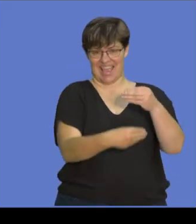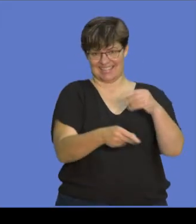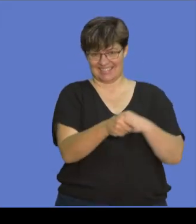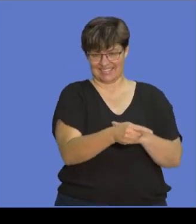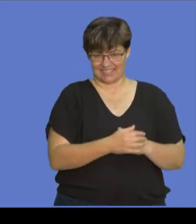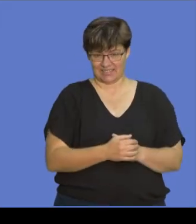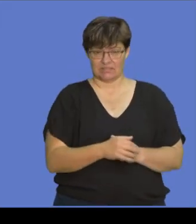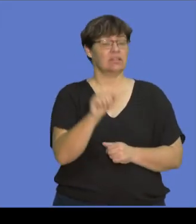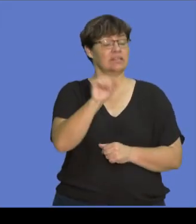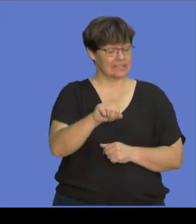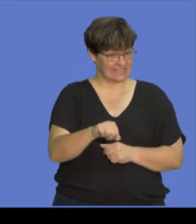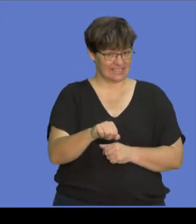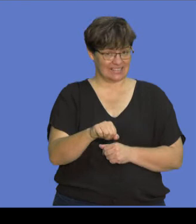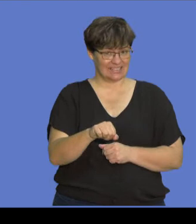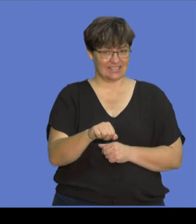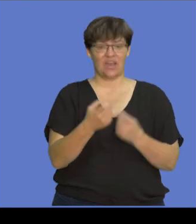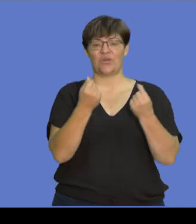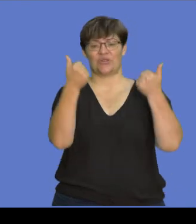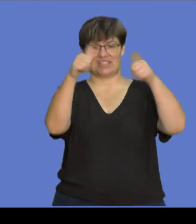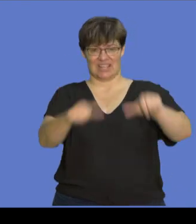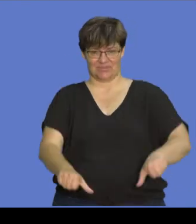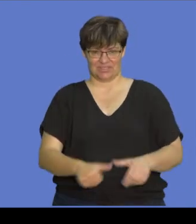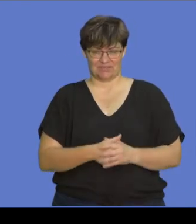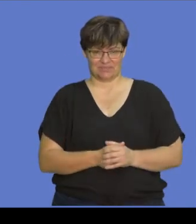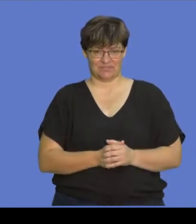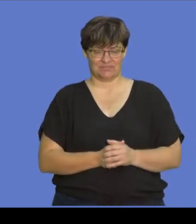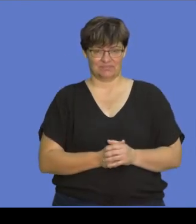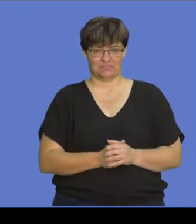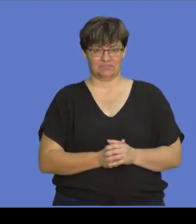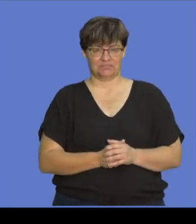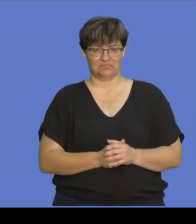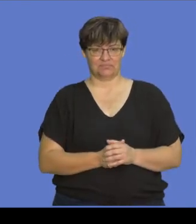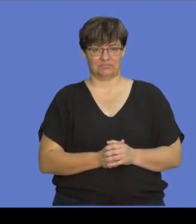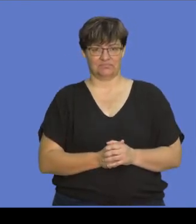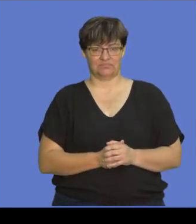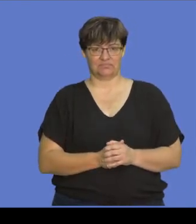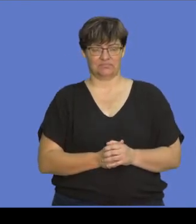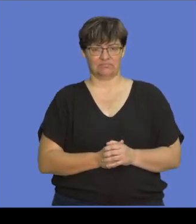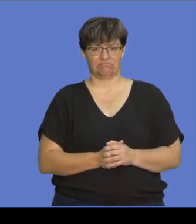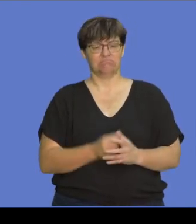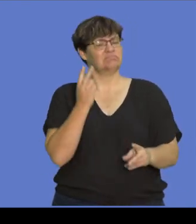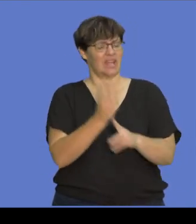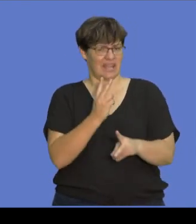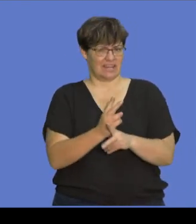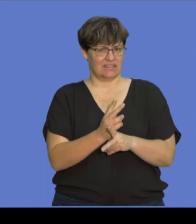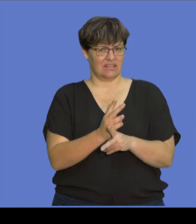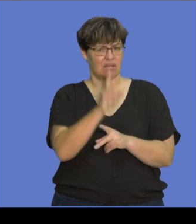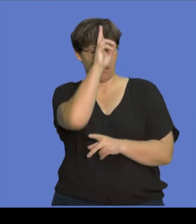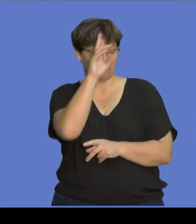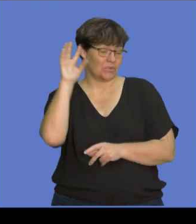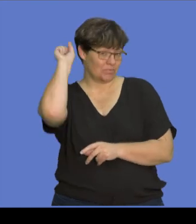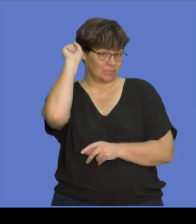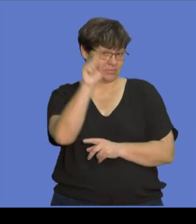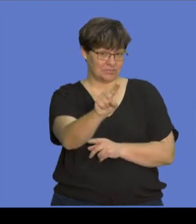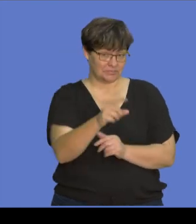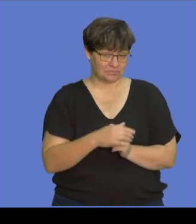and yes, it is a cost account. Okay, now, once again, a reminder for you,